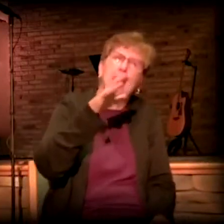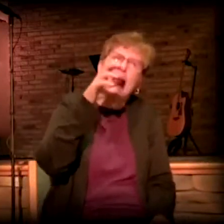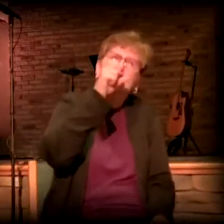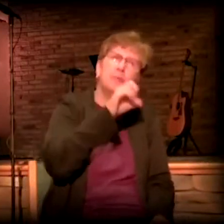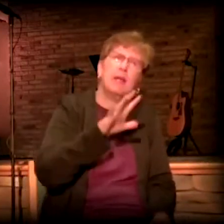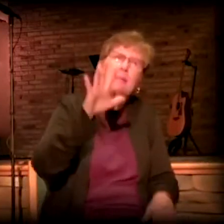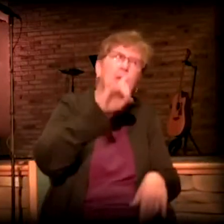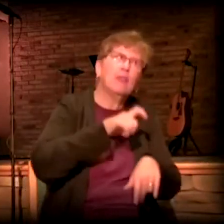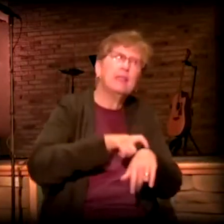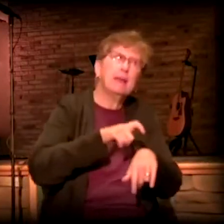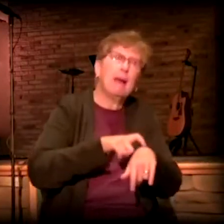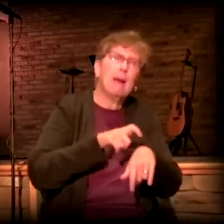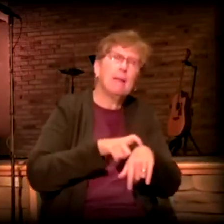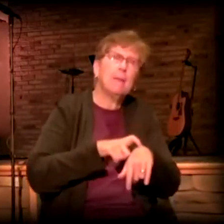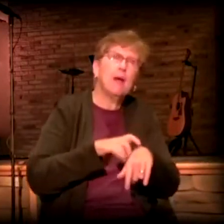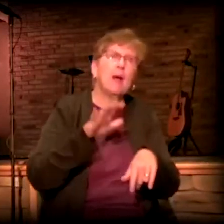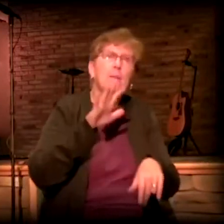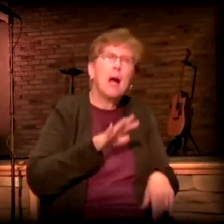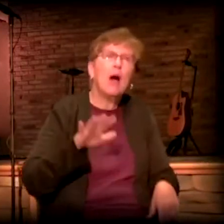at about